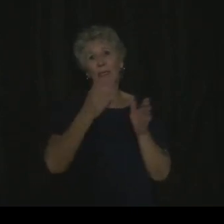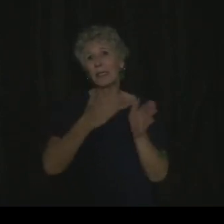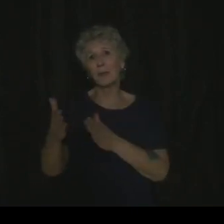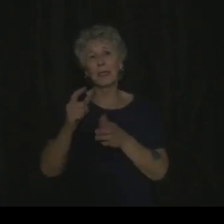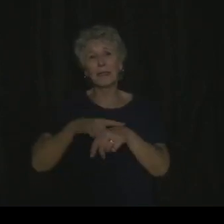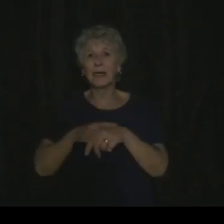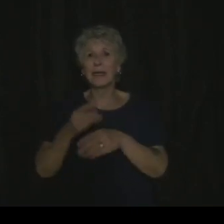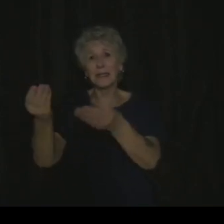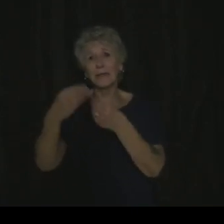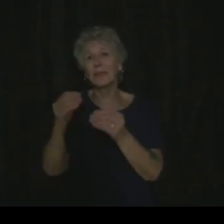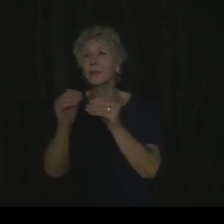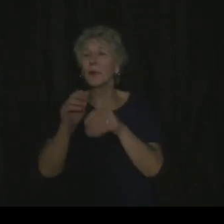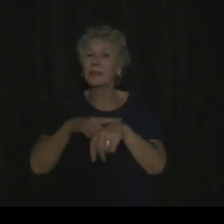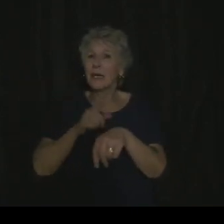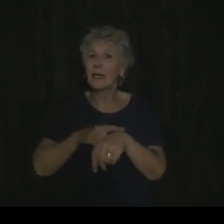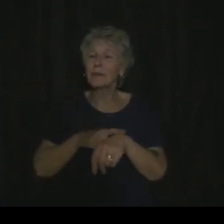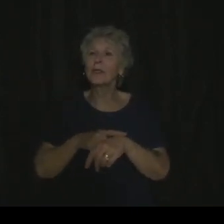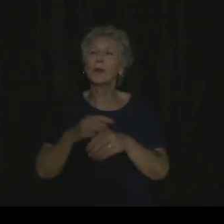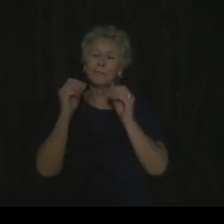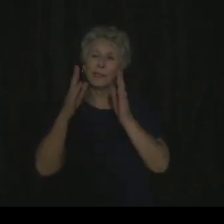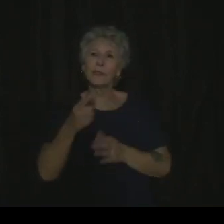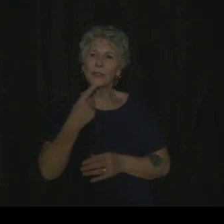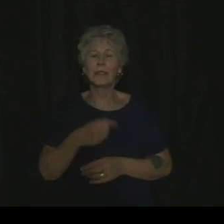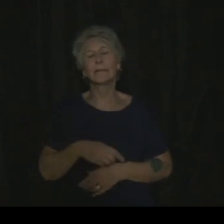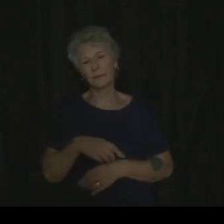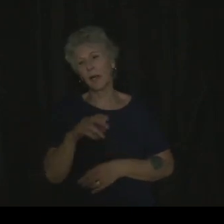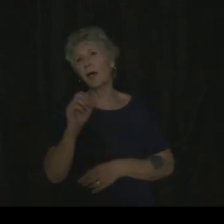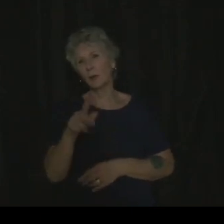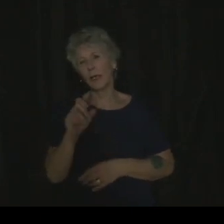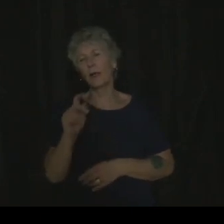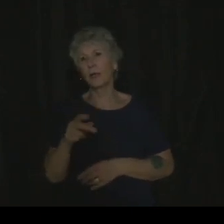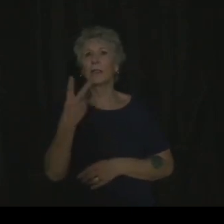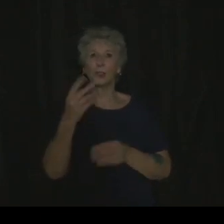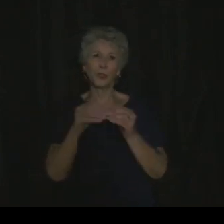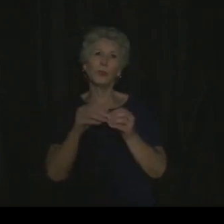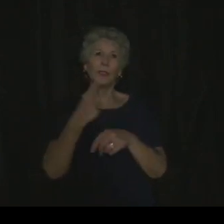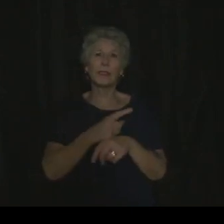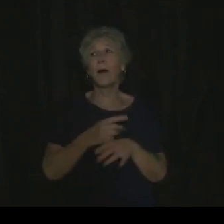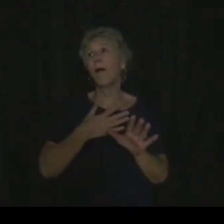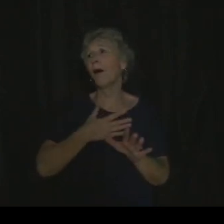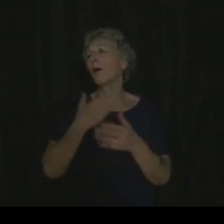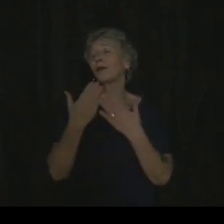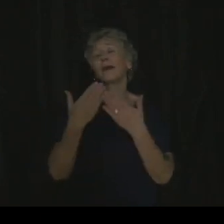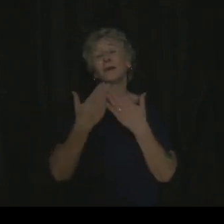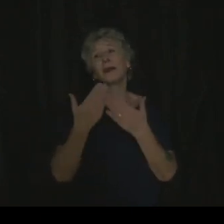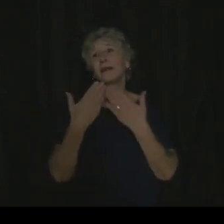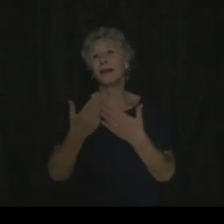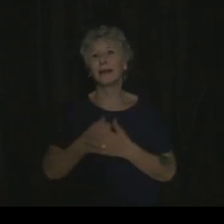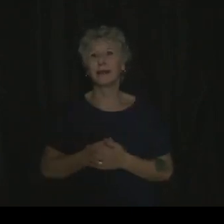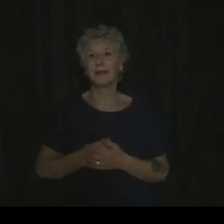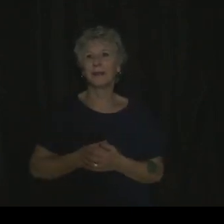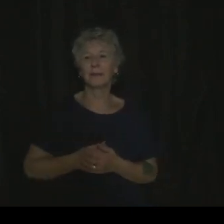can you just give us a little more time? And so Sproul said, all right, I'll give you two more days. And they said, oh, bless you, you're our hero. He was the hero